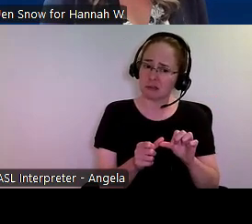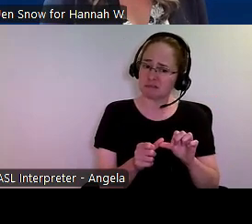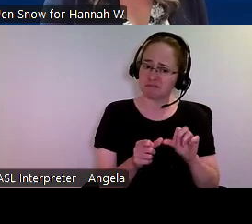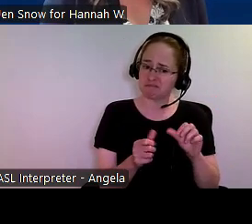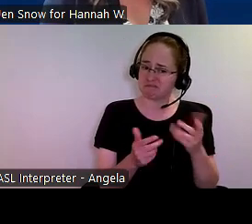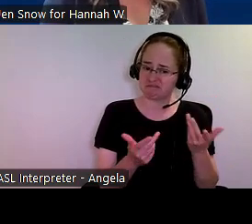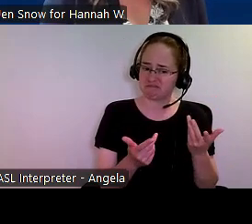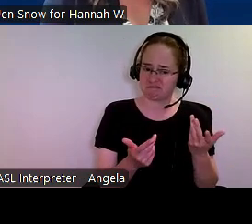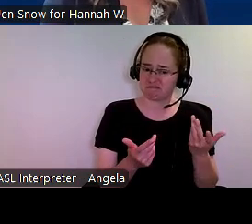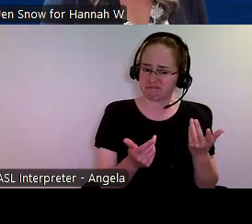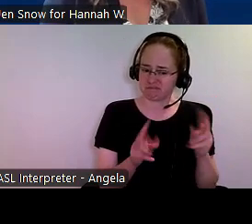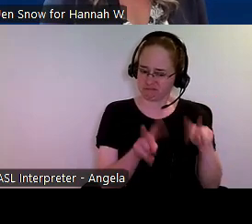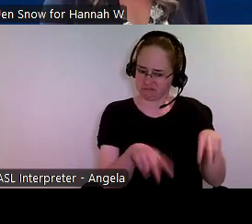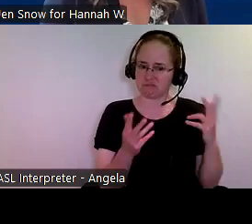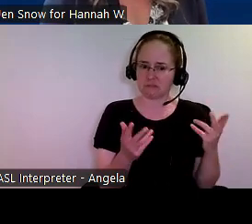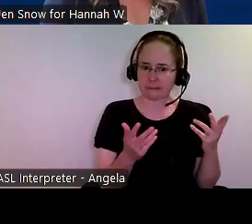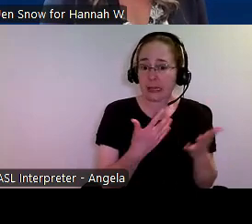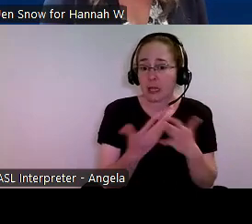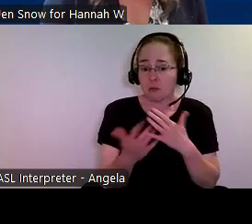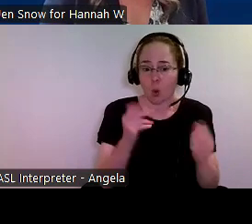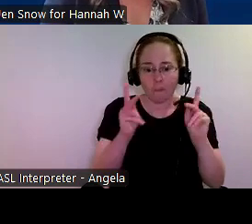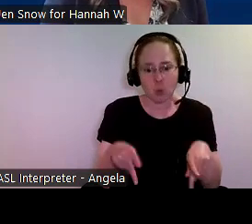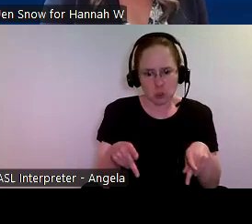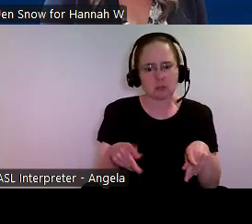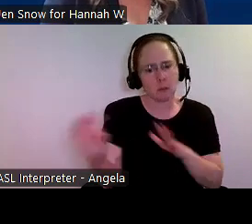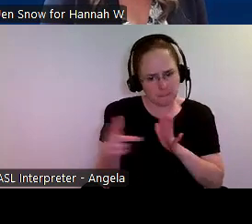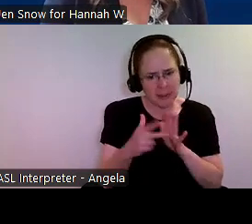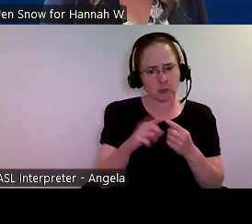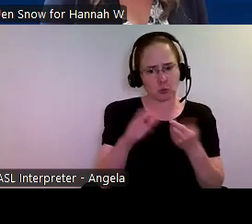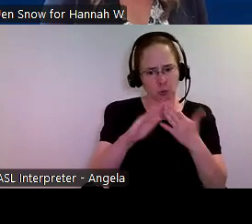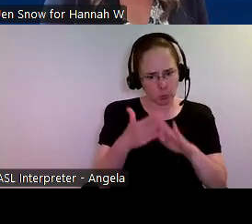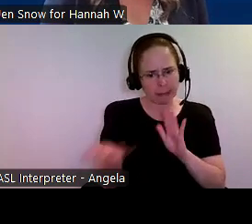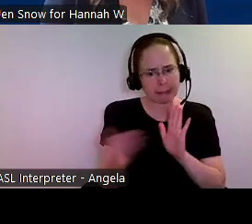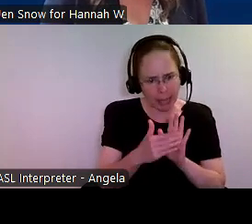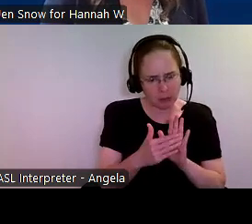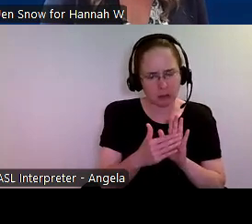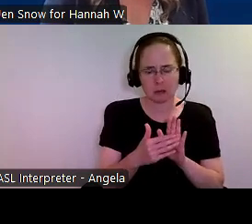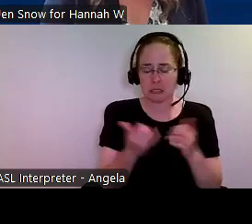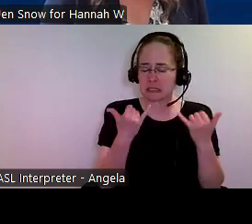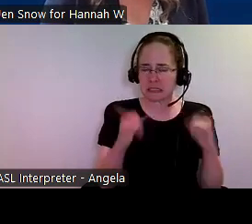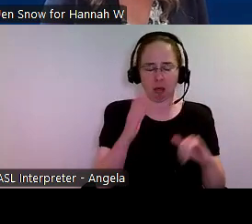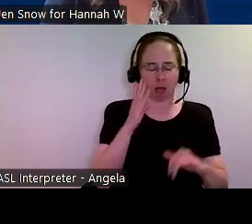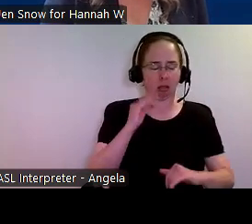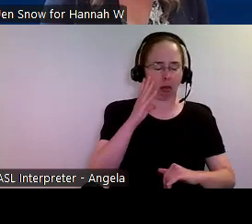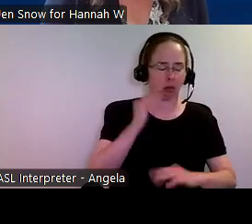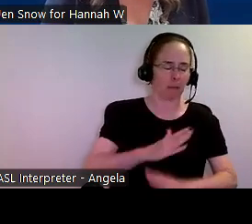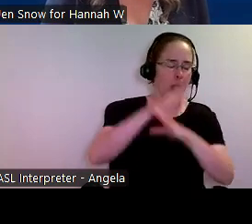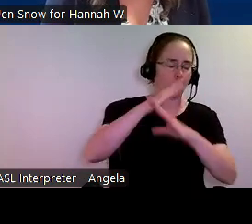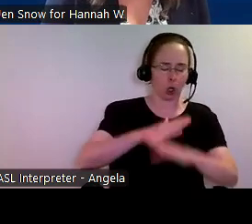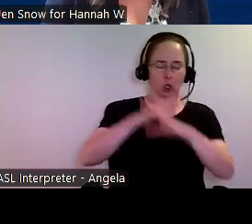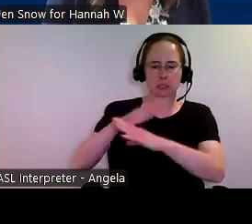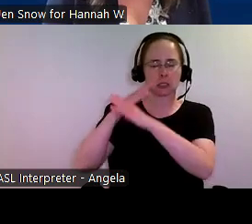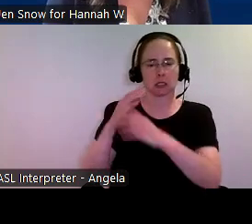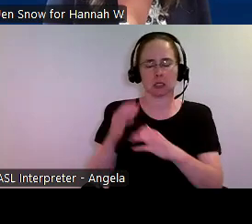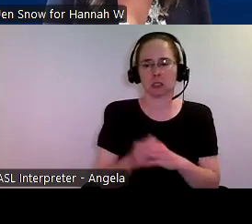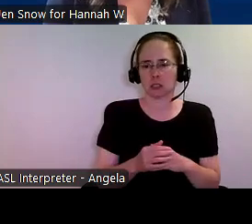situation even after someone has re-entered the community, that they still face an enormous number of barriers. So